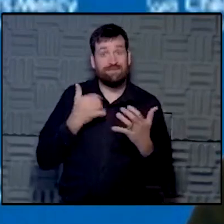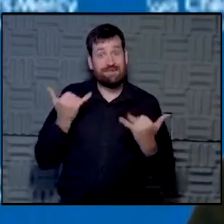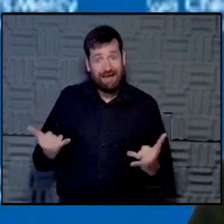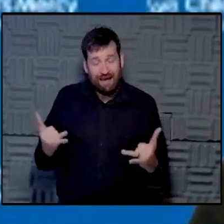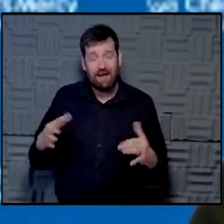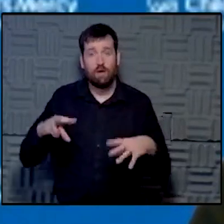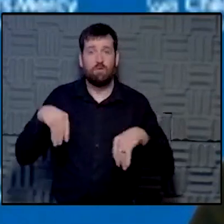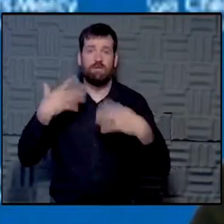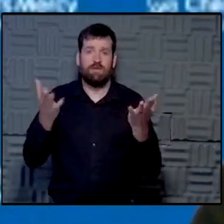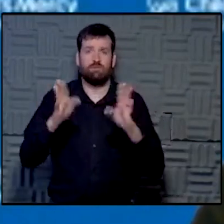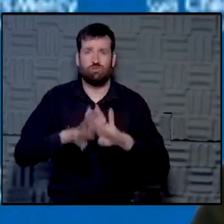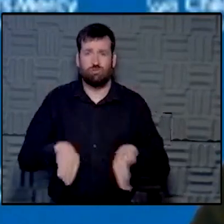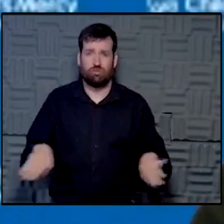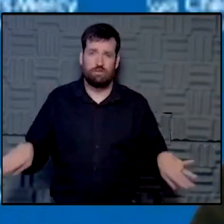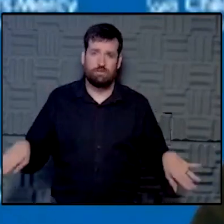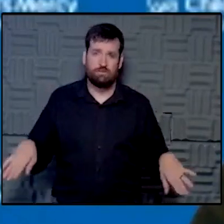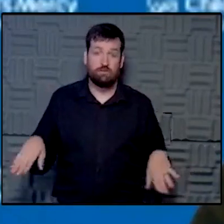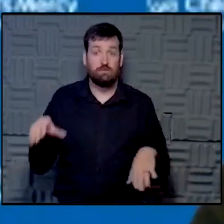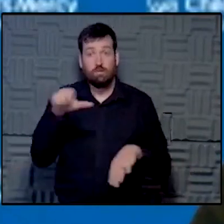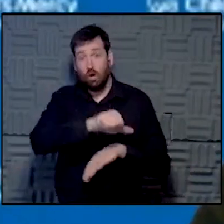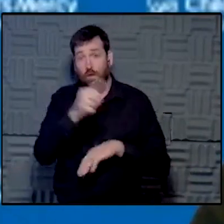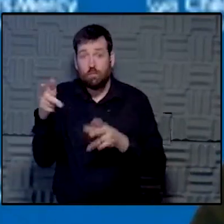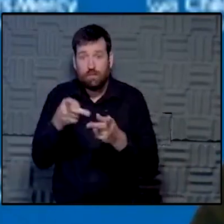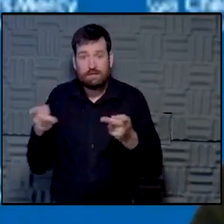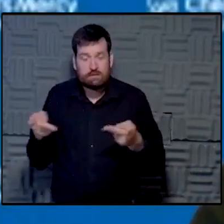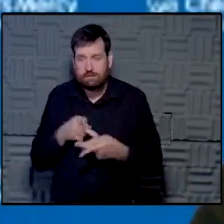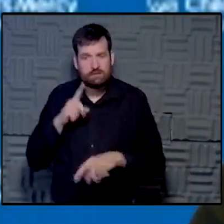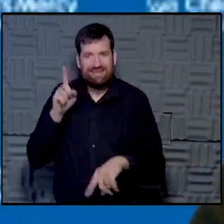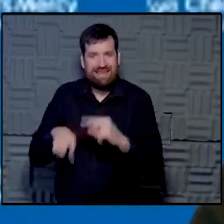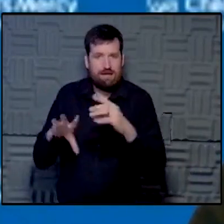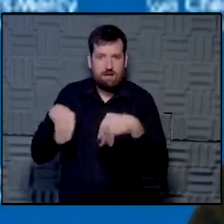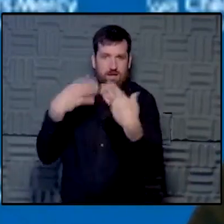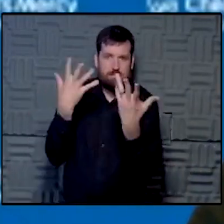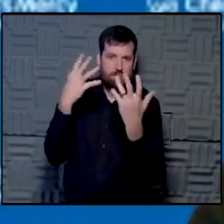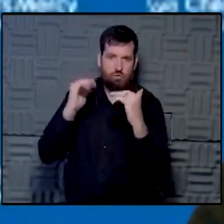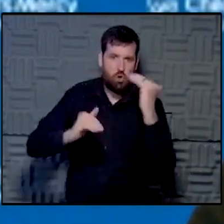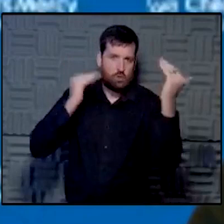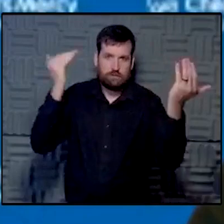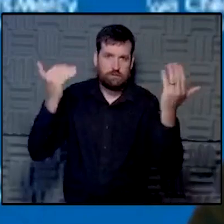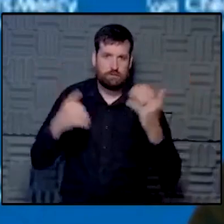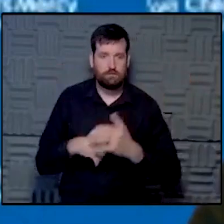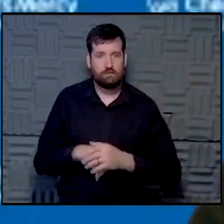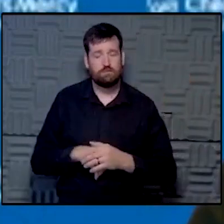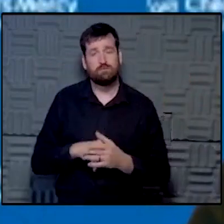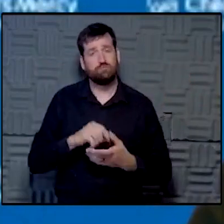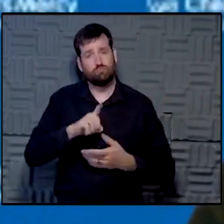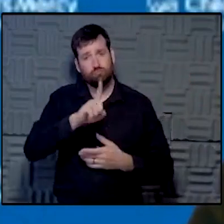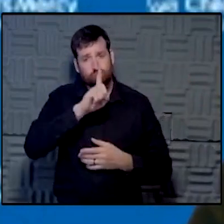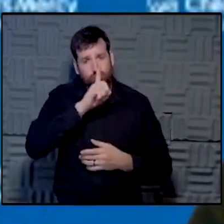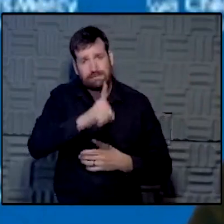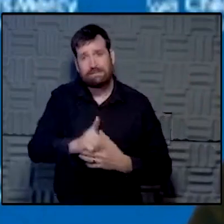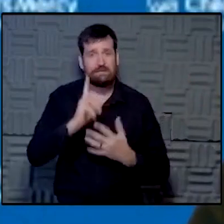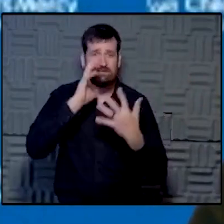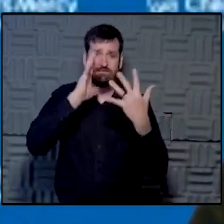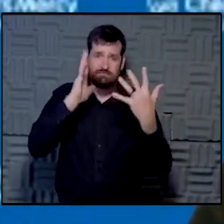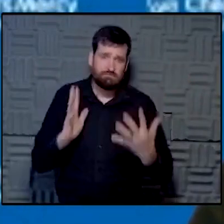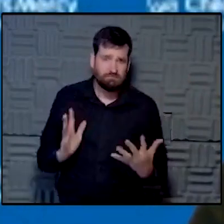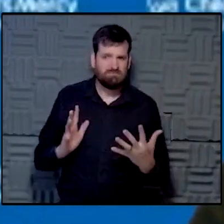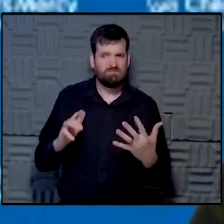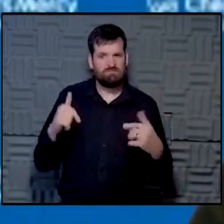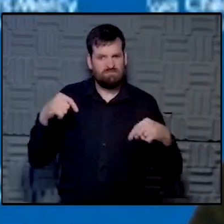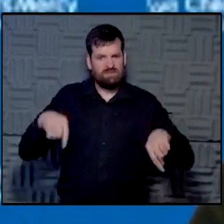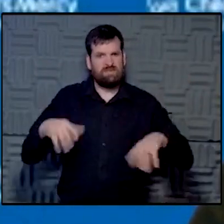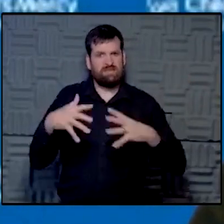giving vaccines to our children where other places can't even give them to adults. So it is really sad that we live in a country that is so